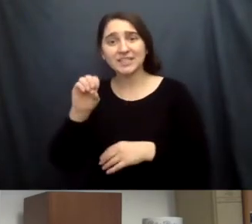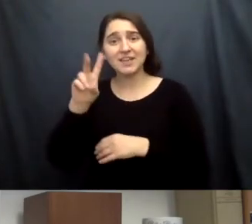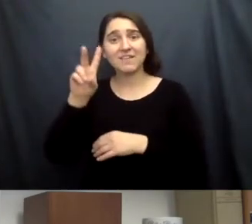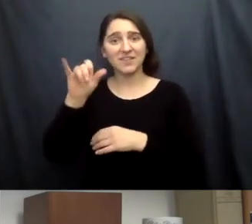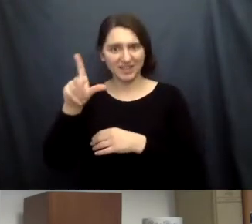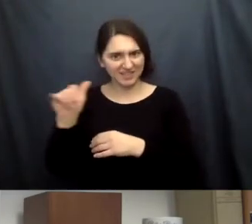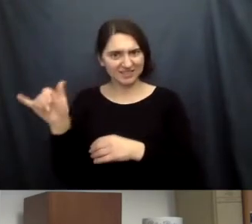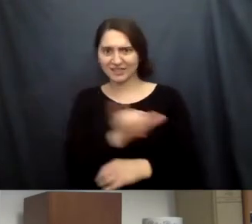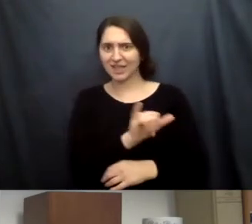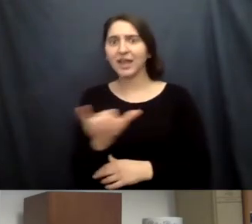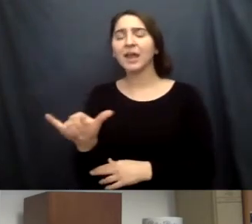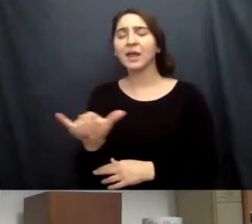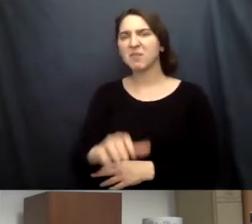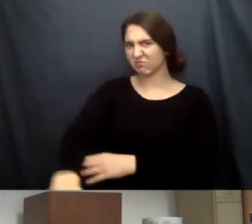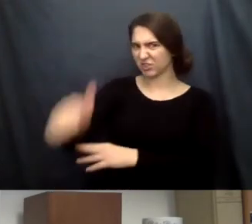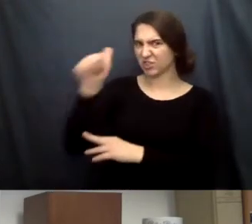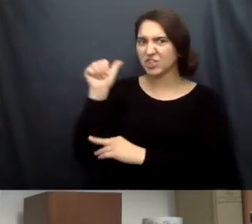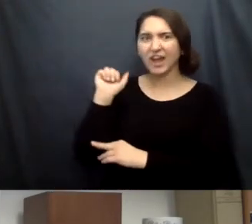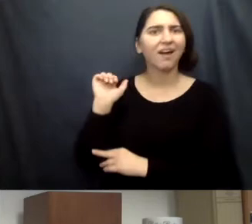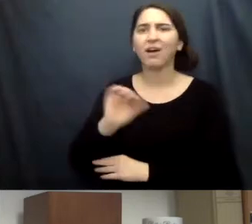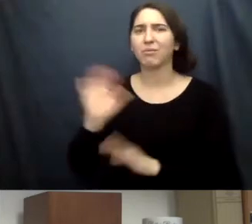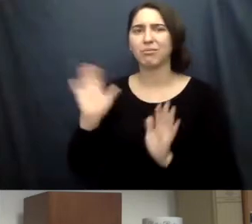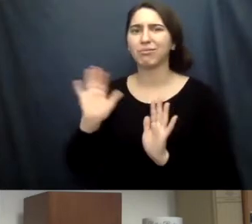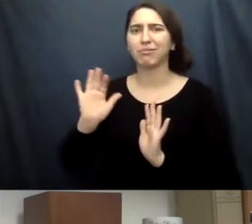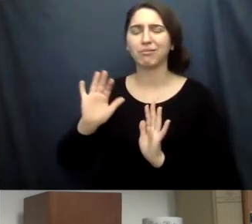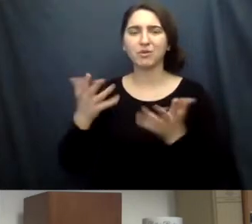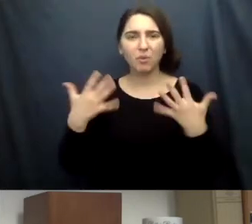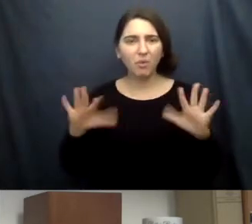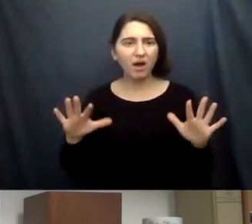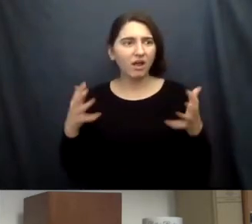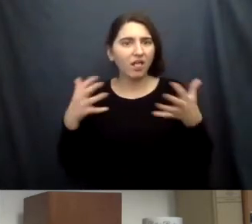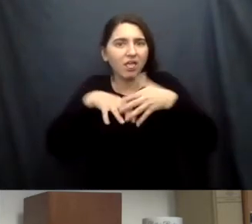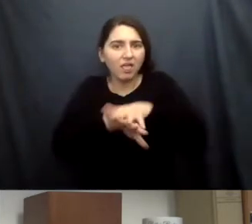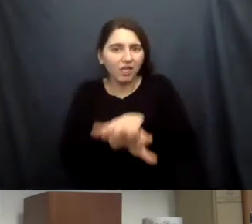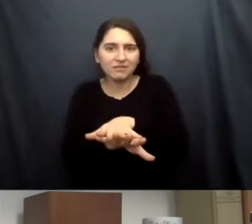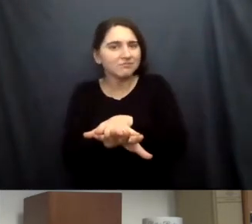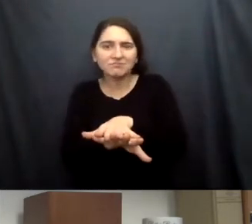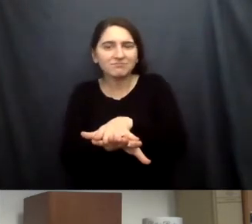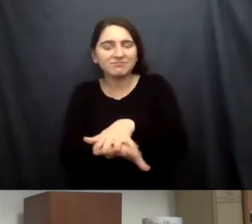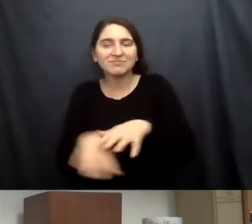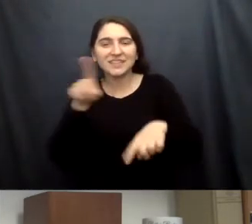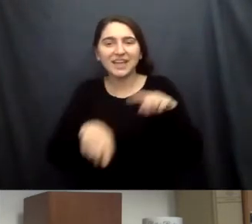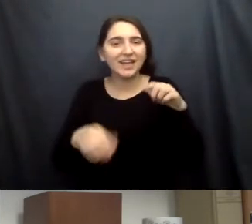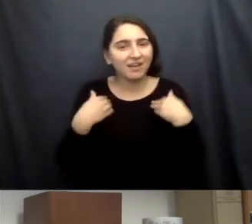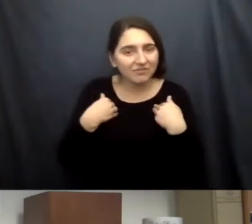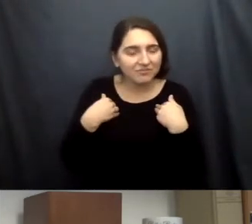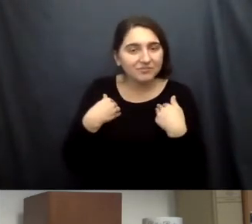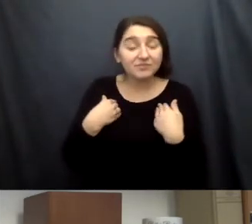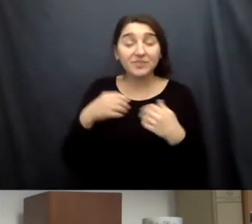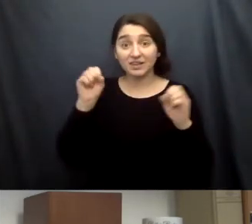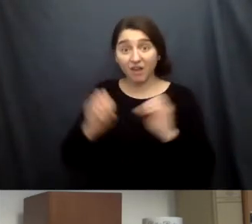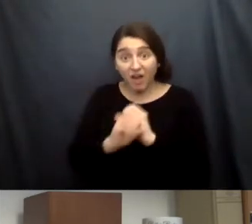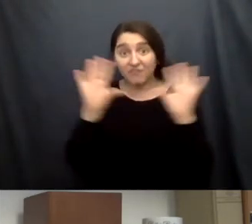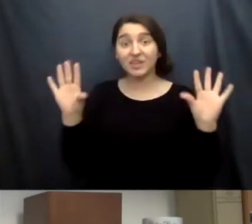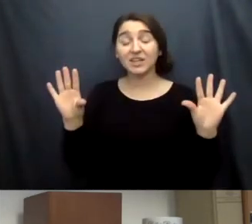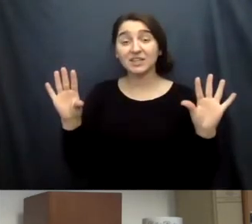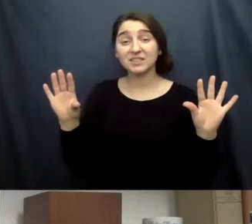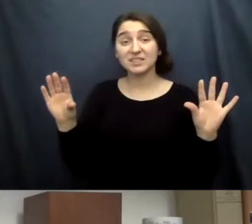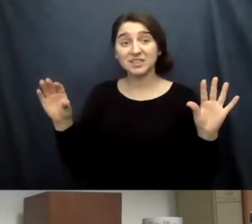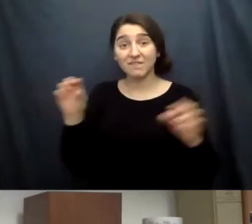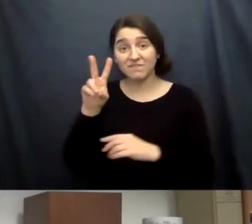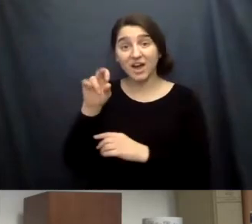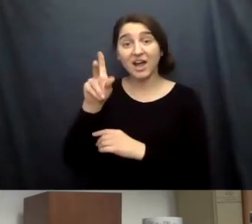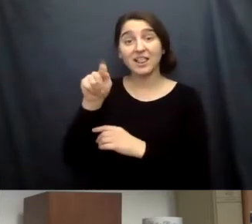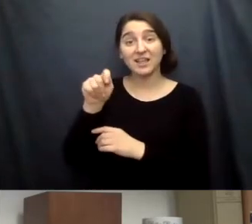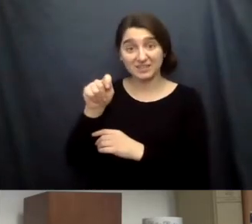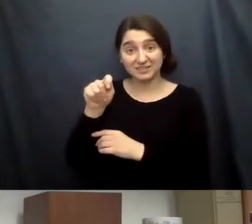to adventurous civility. It rejects religious diversity and sees it as a threat to national cohesion.